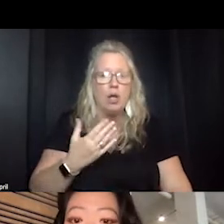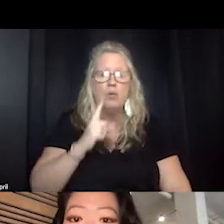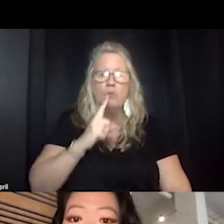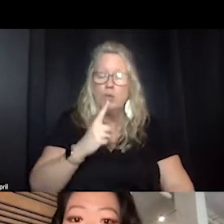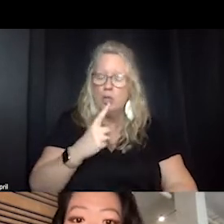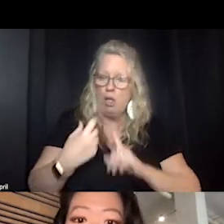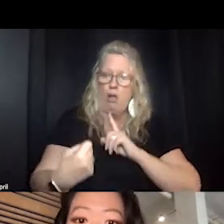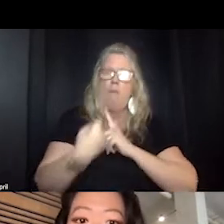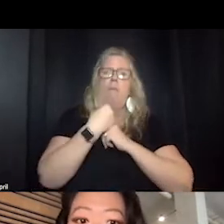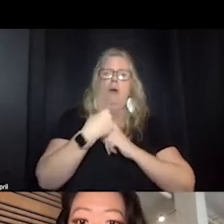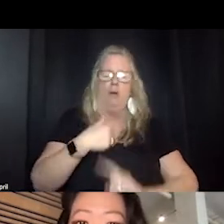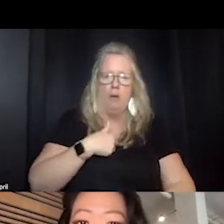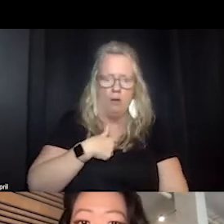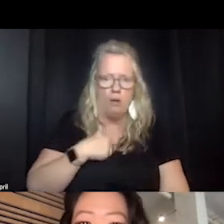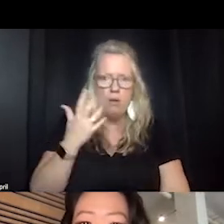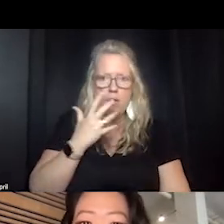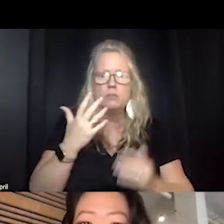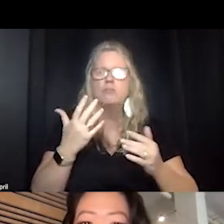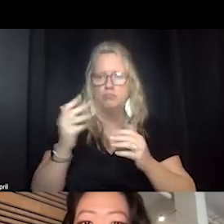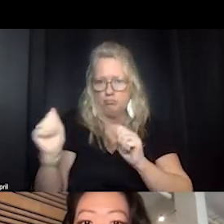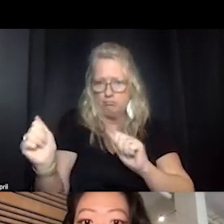me. Next slide.